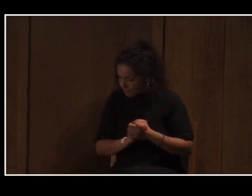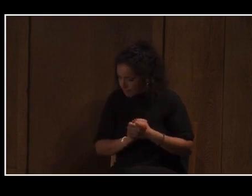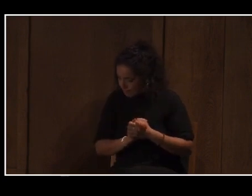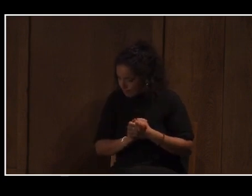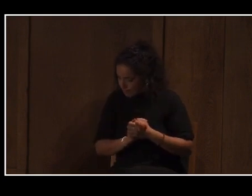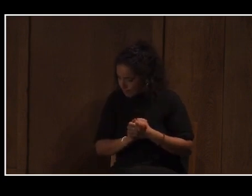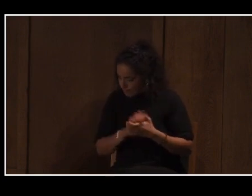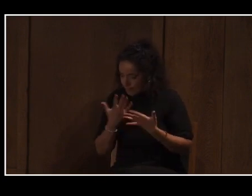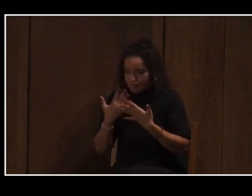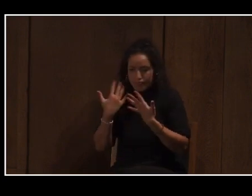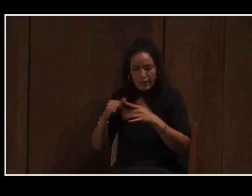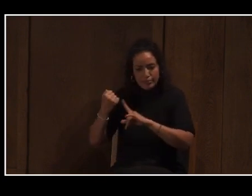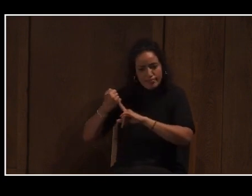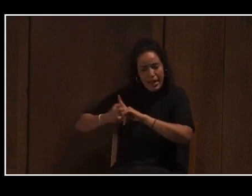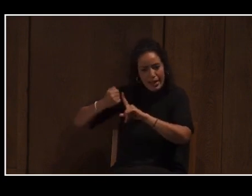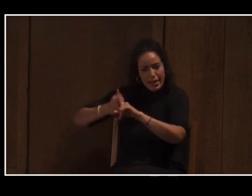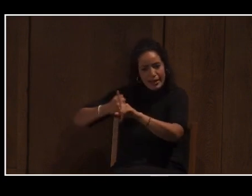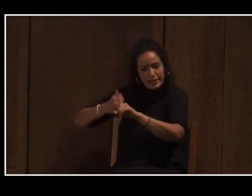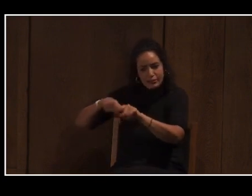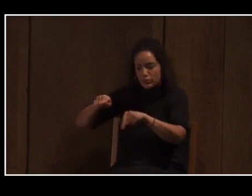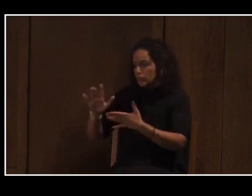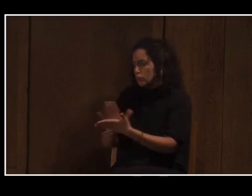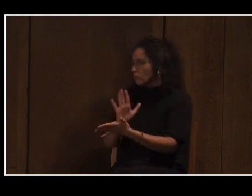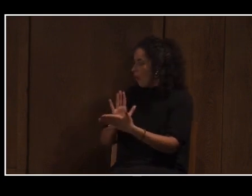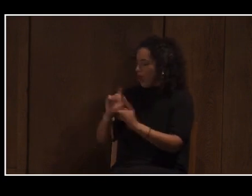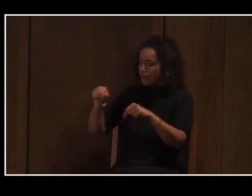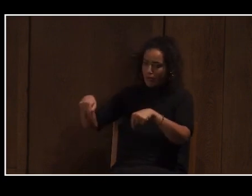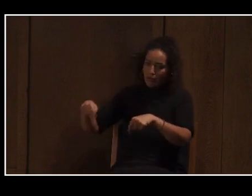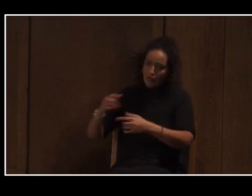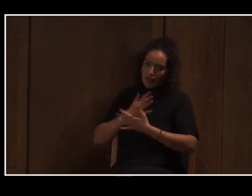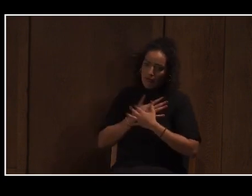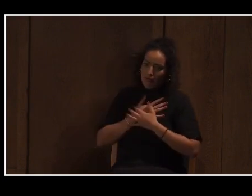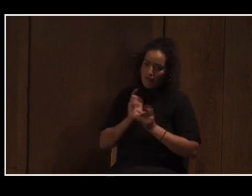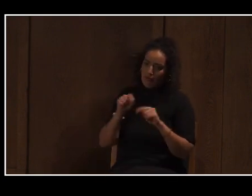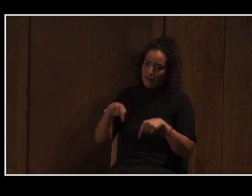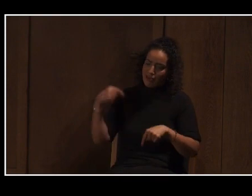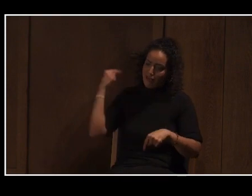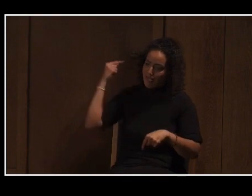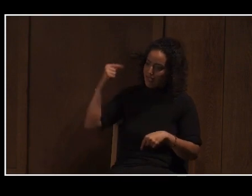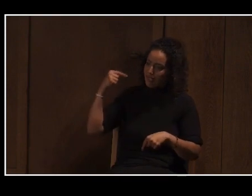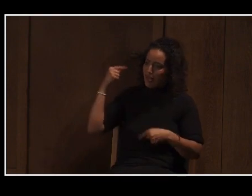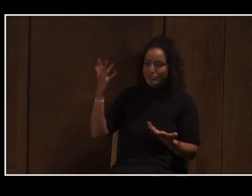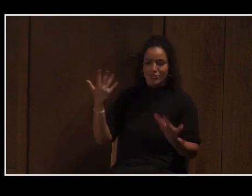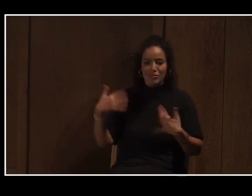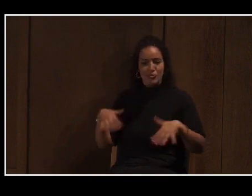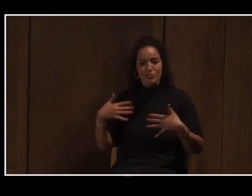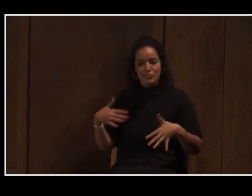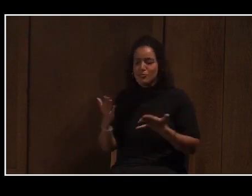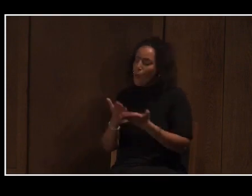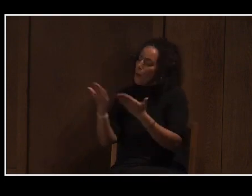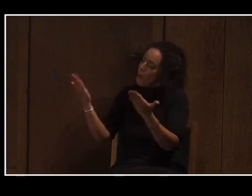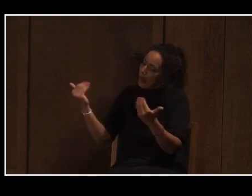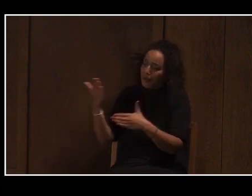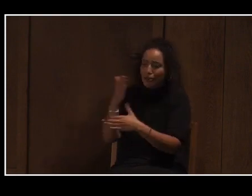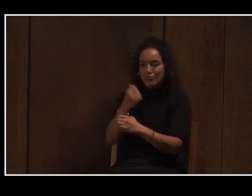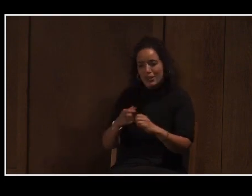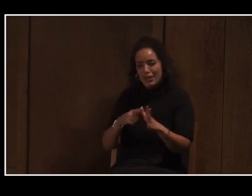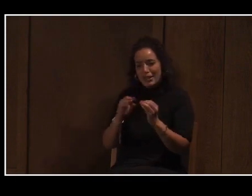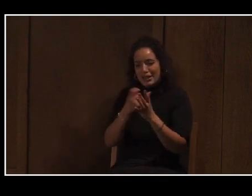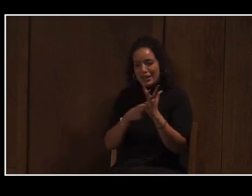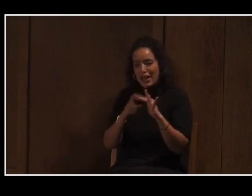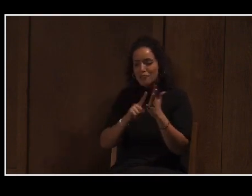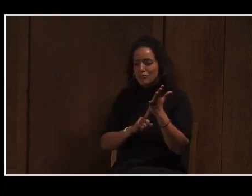practice. And I'm so glad that you are here and you're actually making London your home as well. Welcome, Gabriella. Thank you.